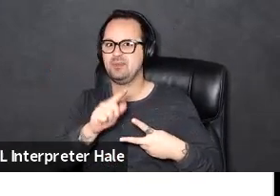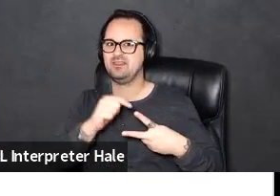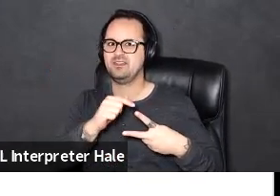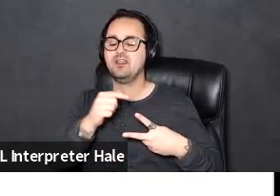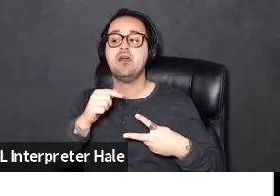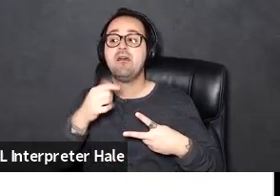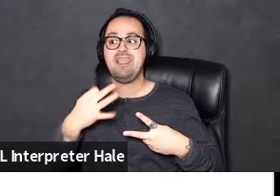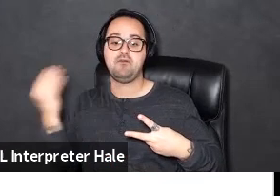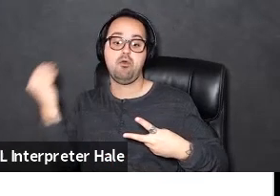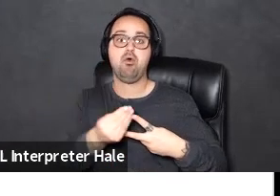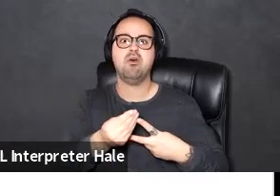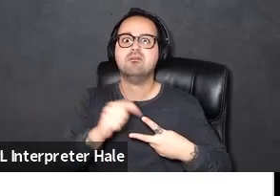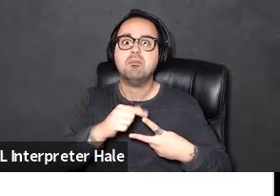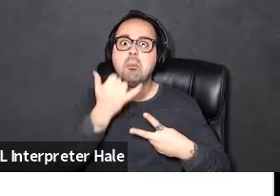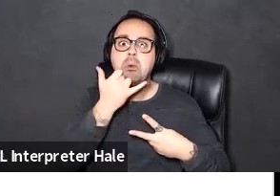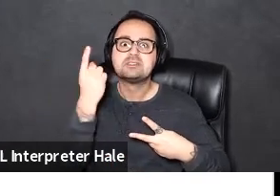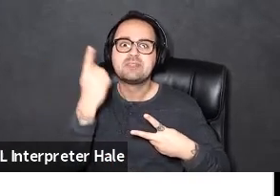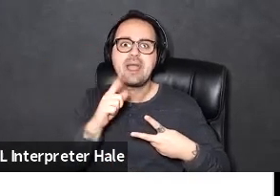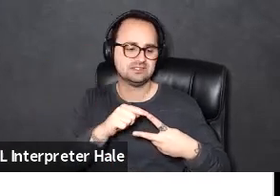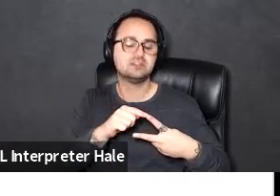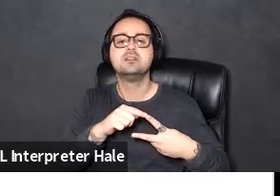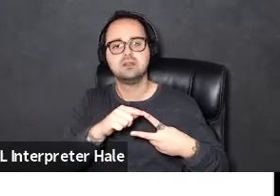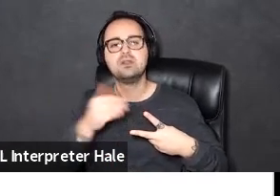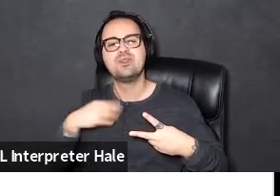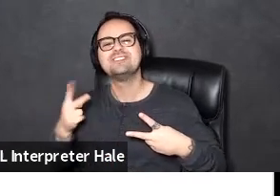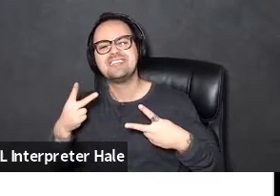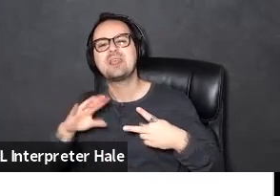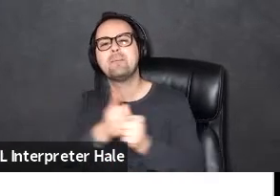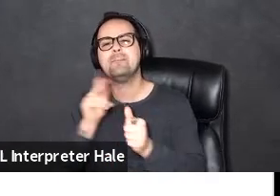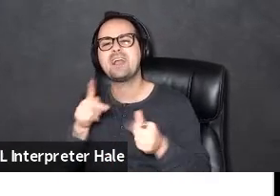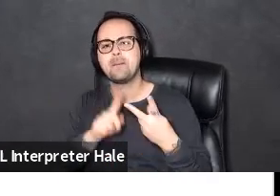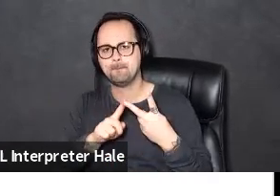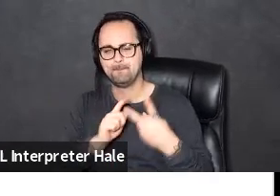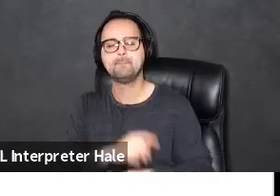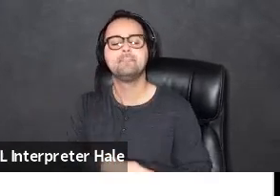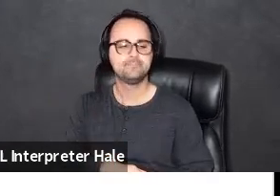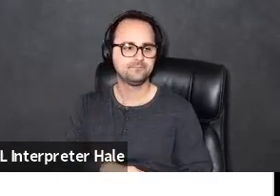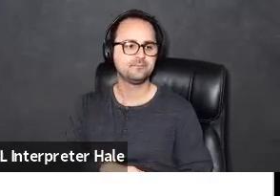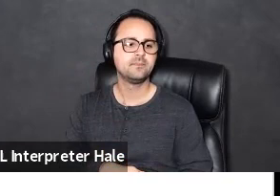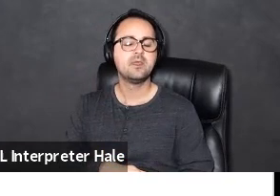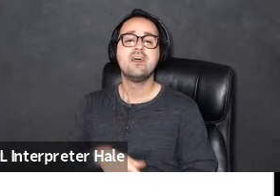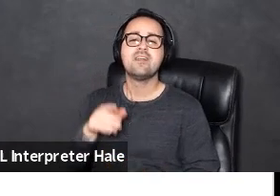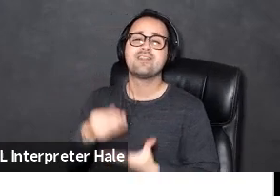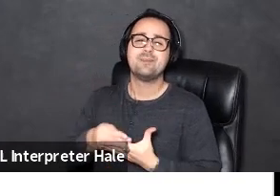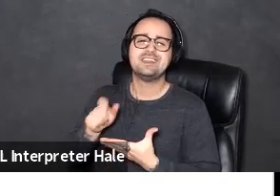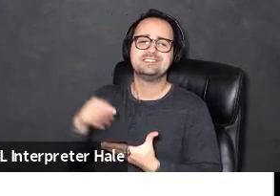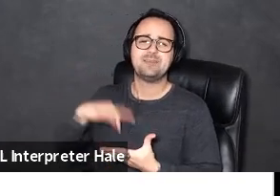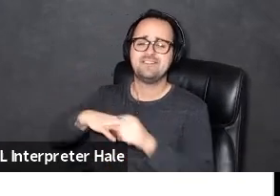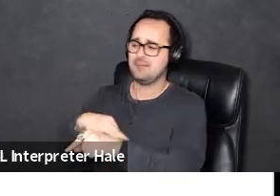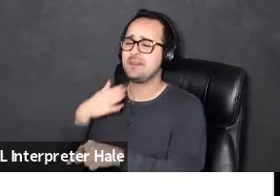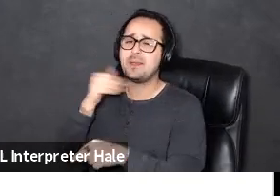to pass to your child unintentionally and push them off of their government benefits. Once again, you want the money to benefit them in the best way